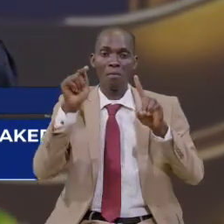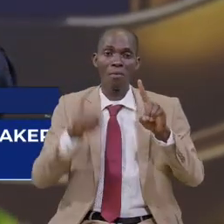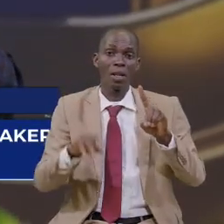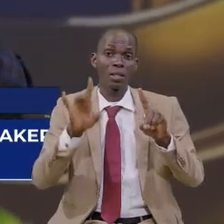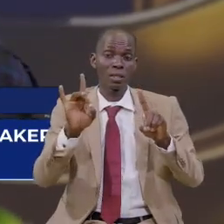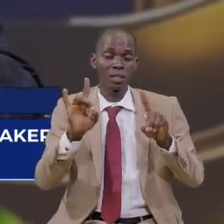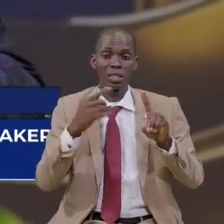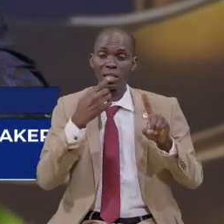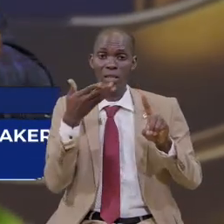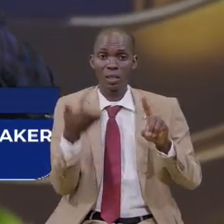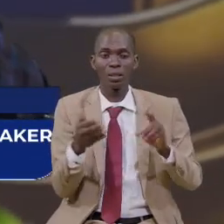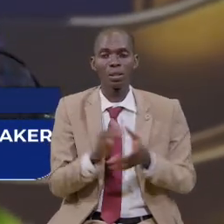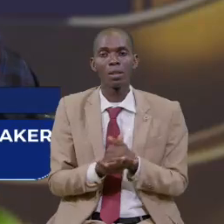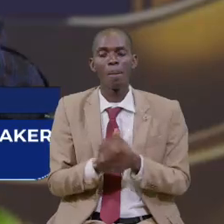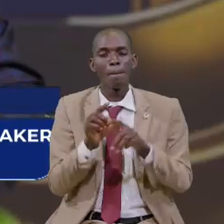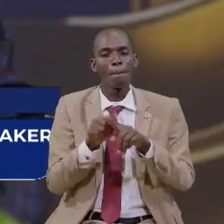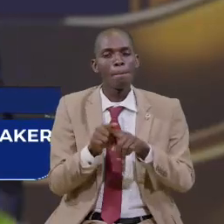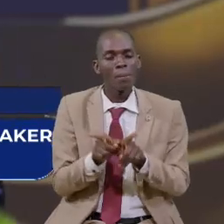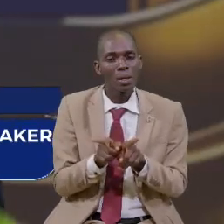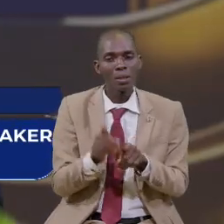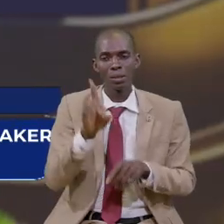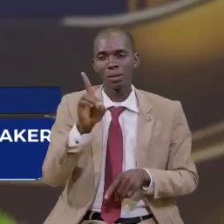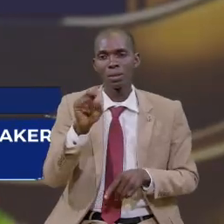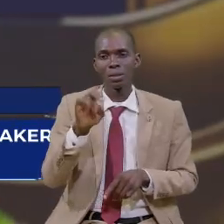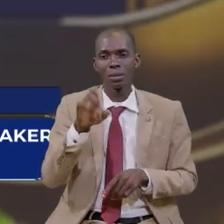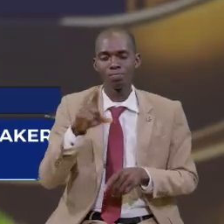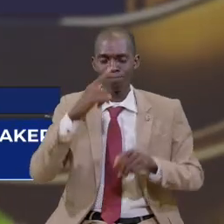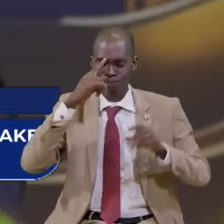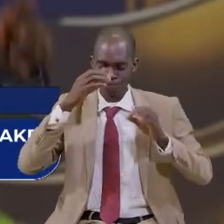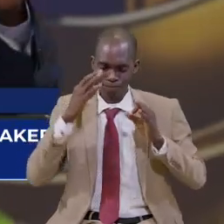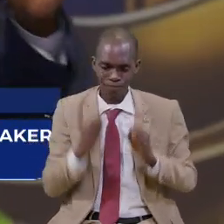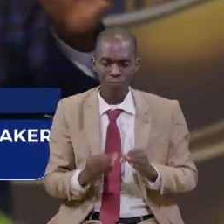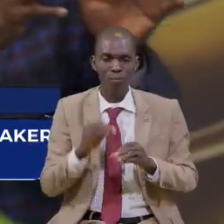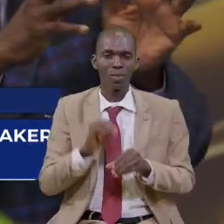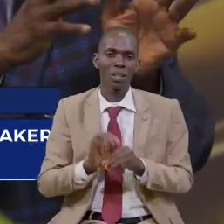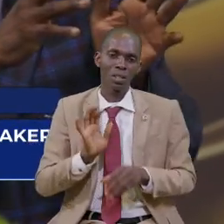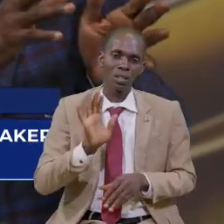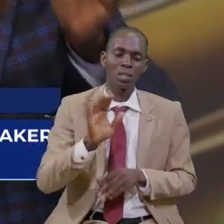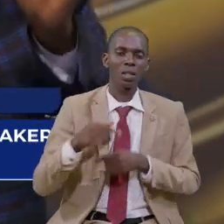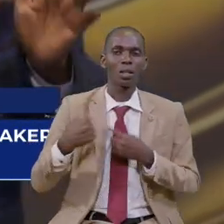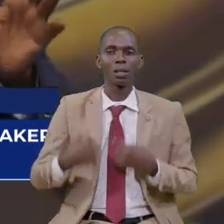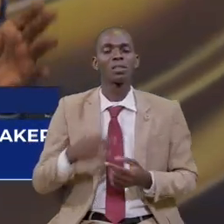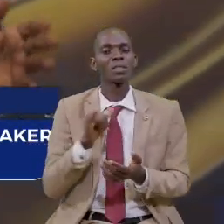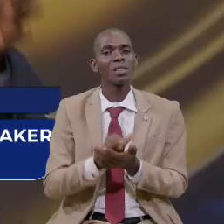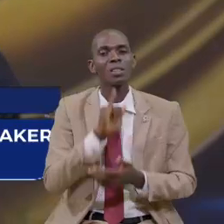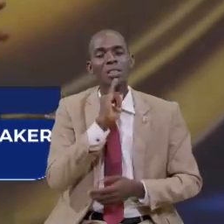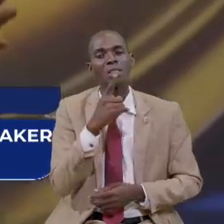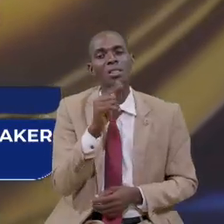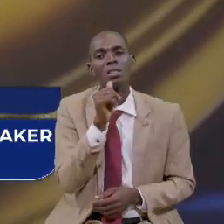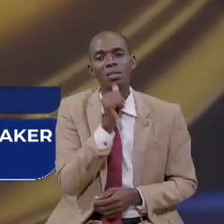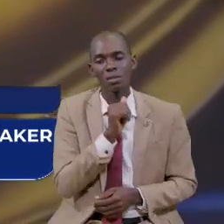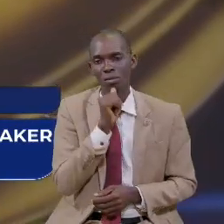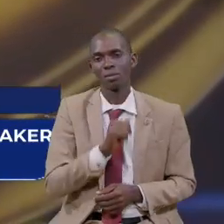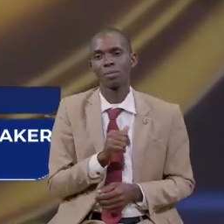Daniel, but Daniel purposed in his heart. That's the secret. That